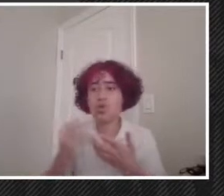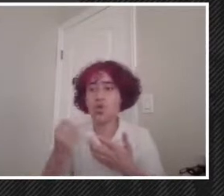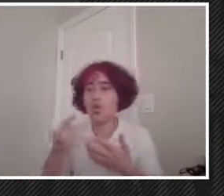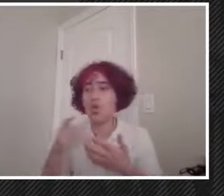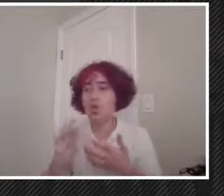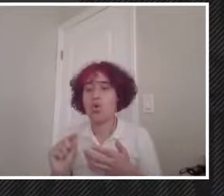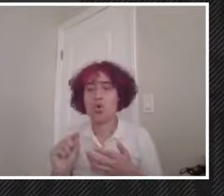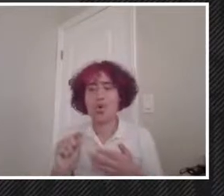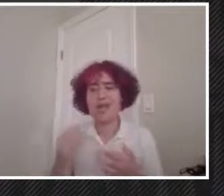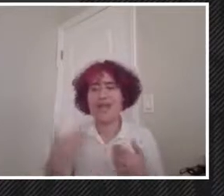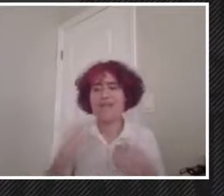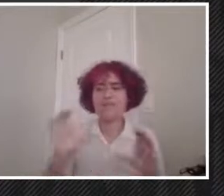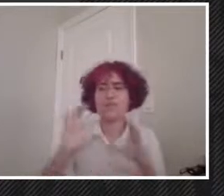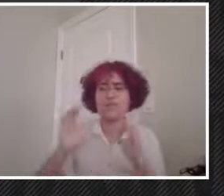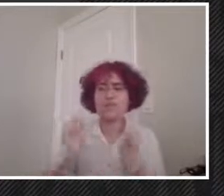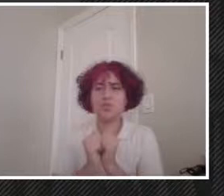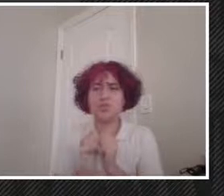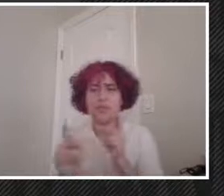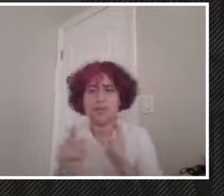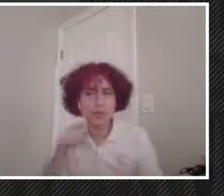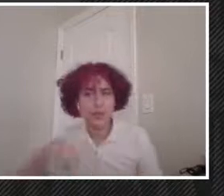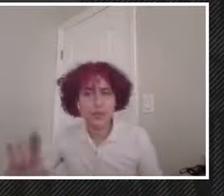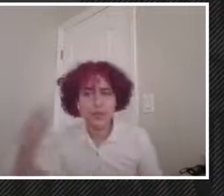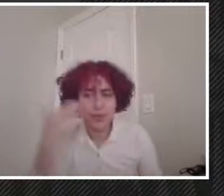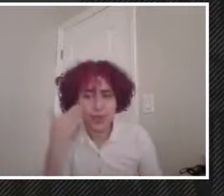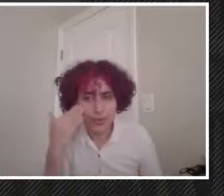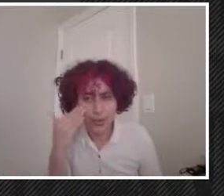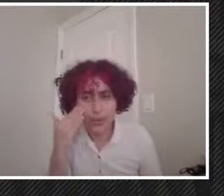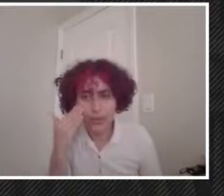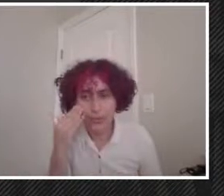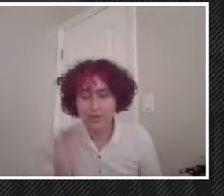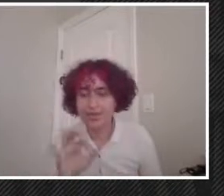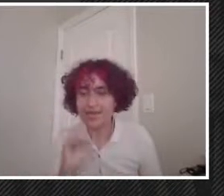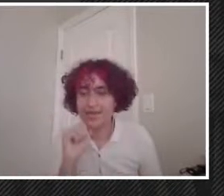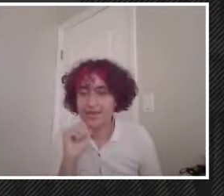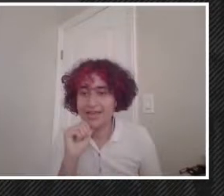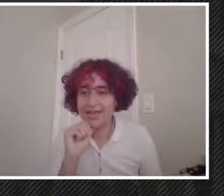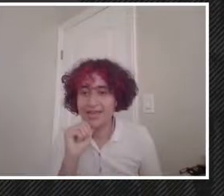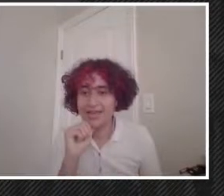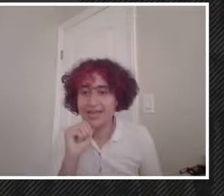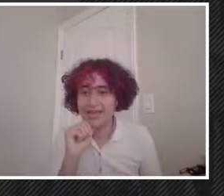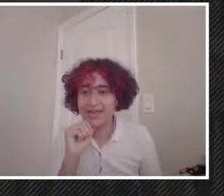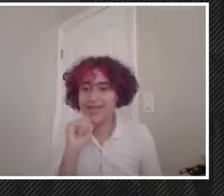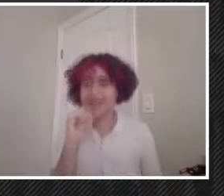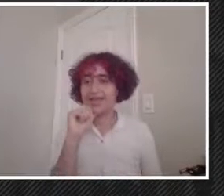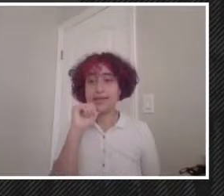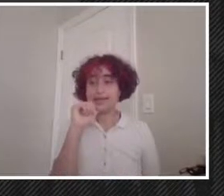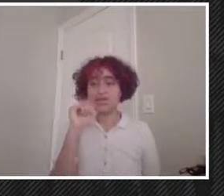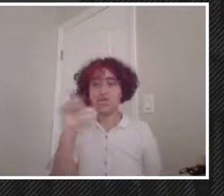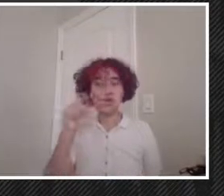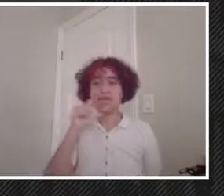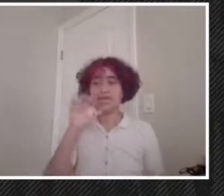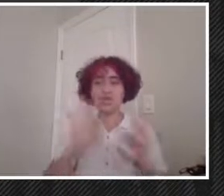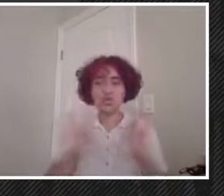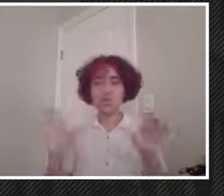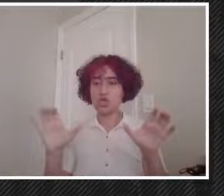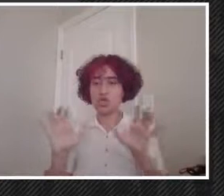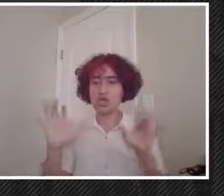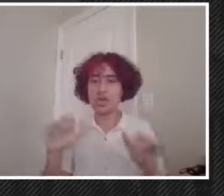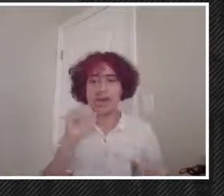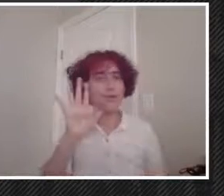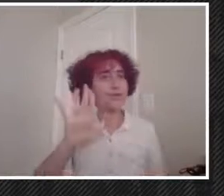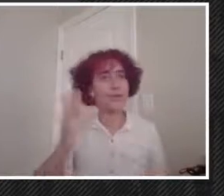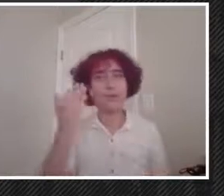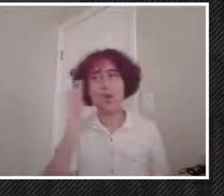right? It doesn't take a degree to do that. Everyone knows people, your family, your community,